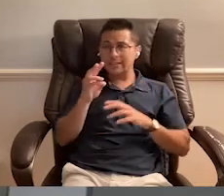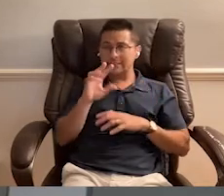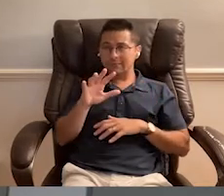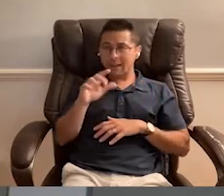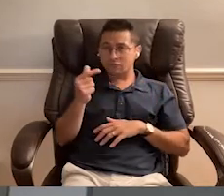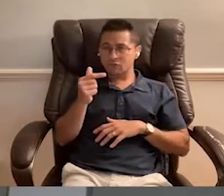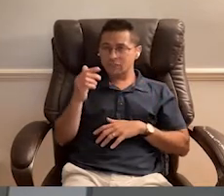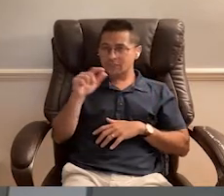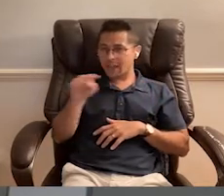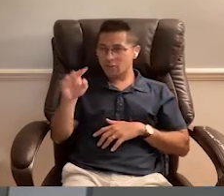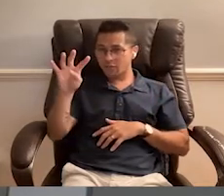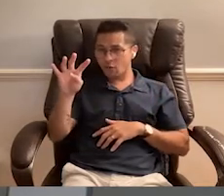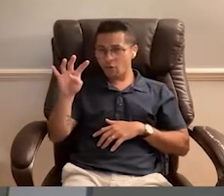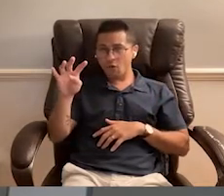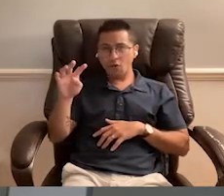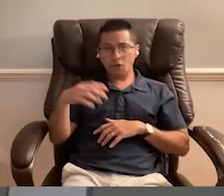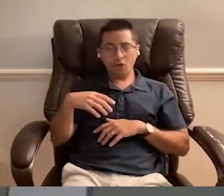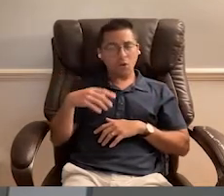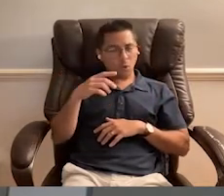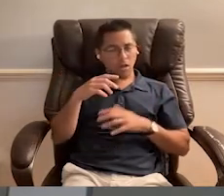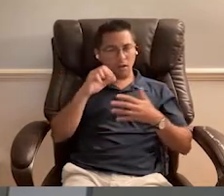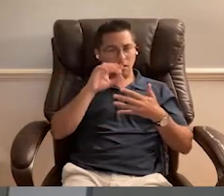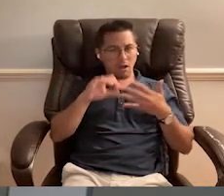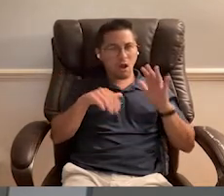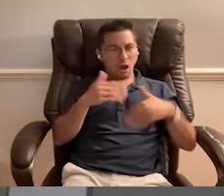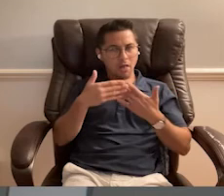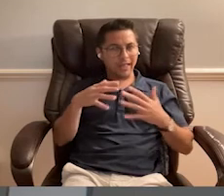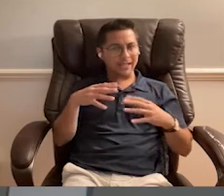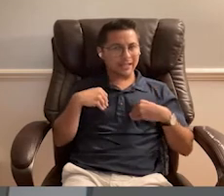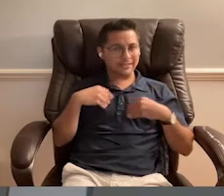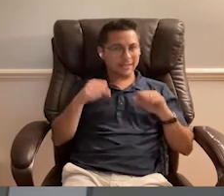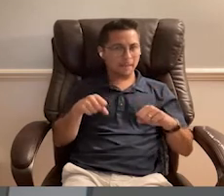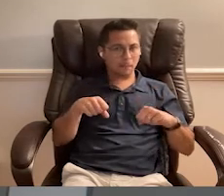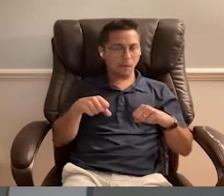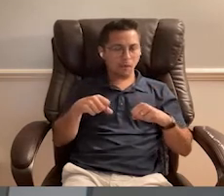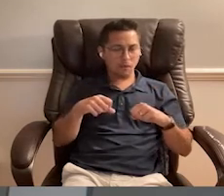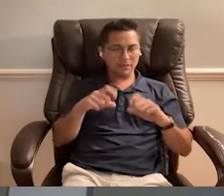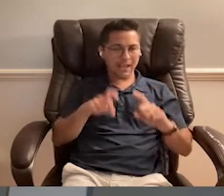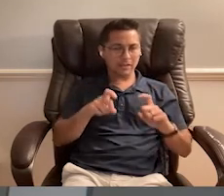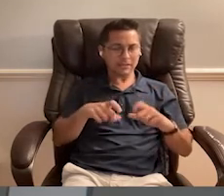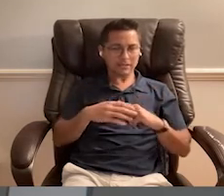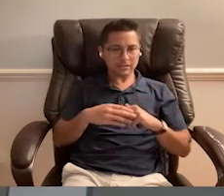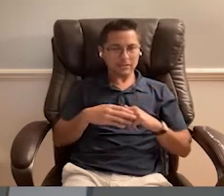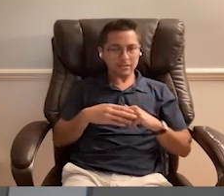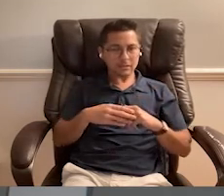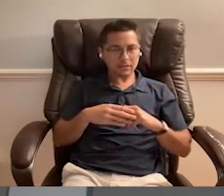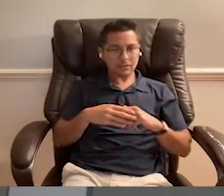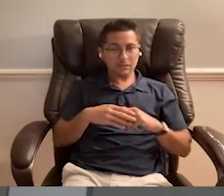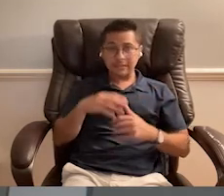they're listed in our rule criteria 65G-4, so we've listed all those acceptable tests out. Can that be added to